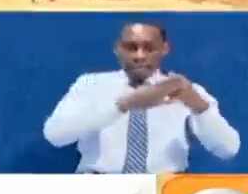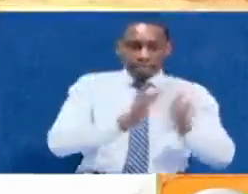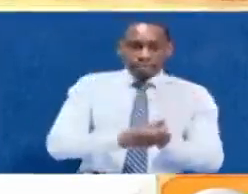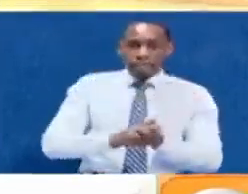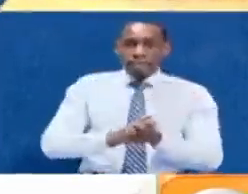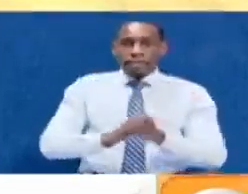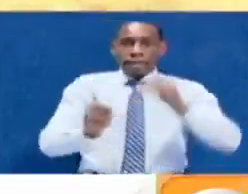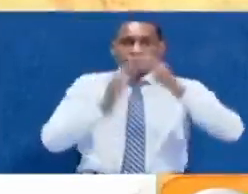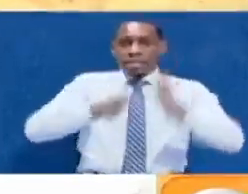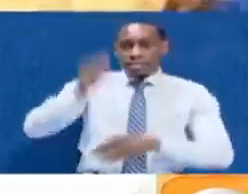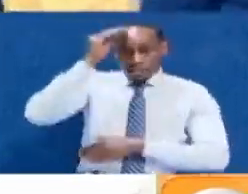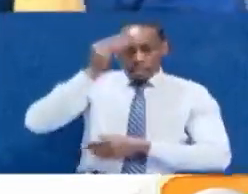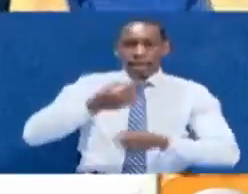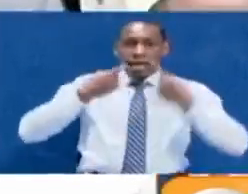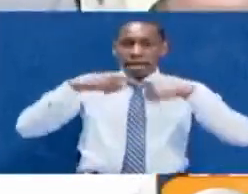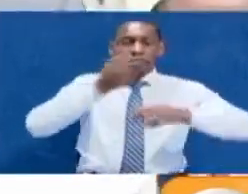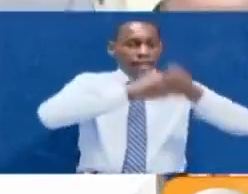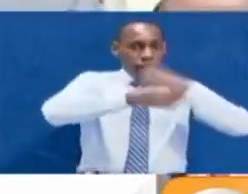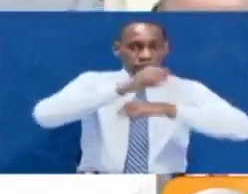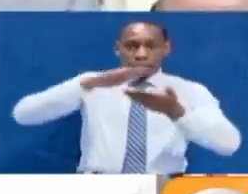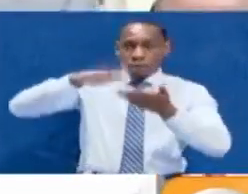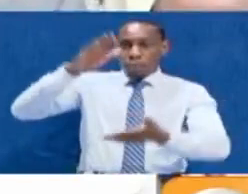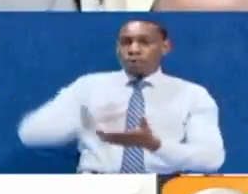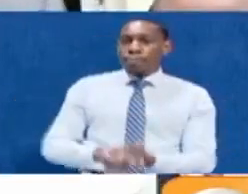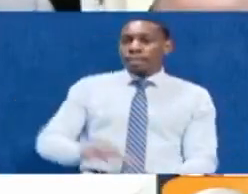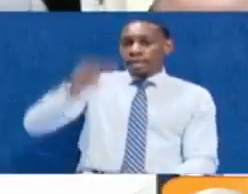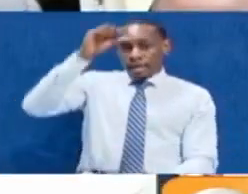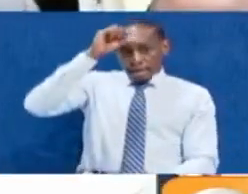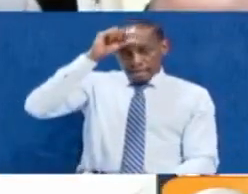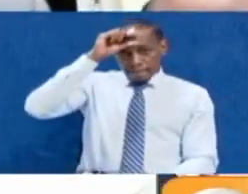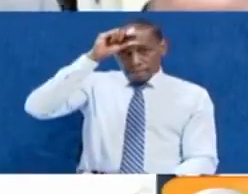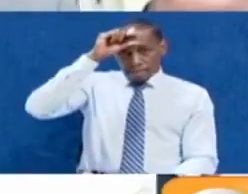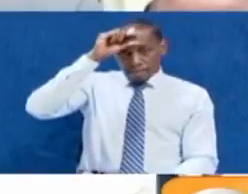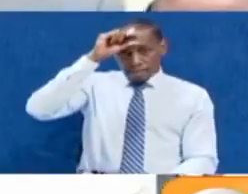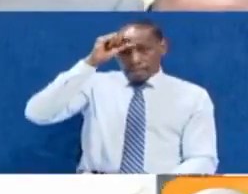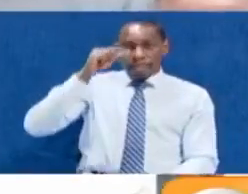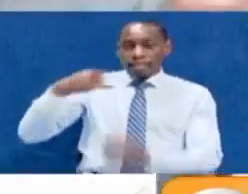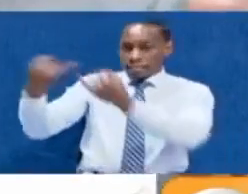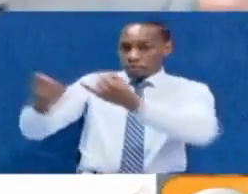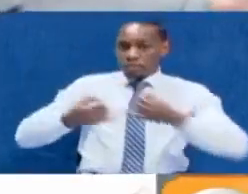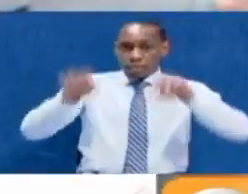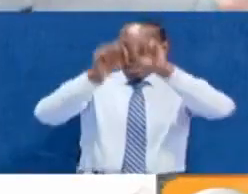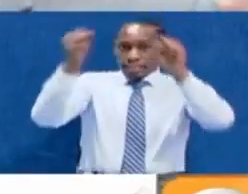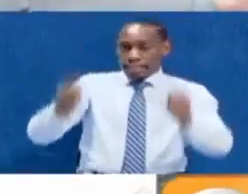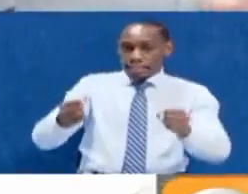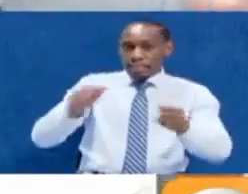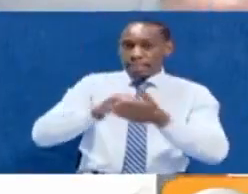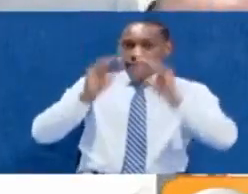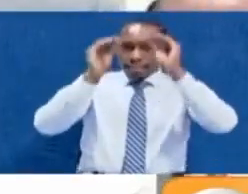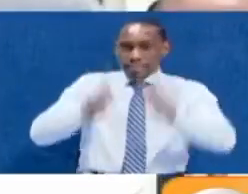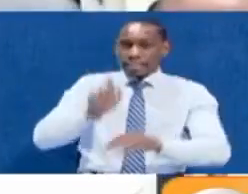Magoa has announced a raft of measures. The government is developing a system where teachers must